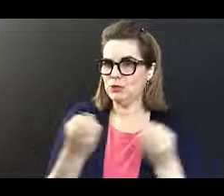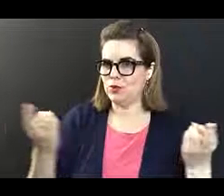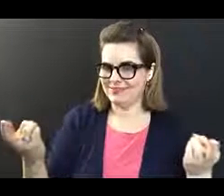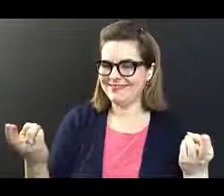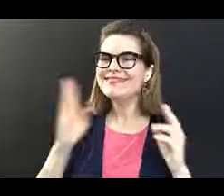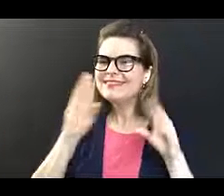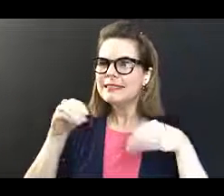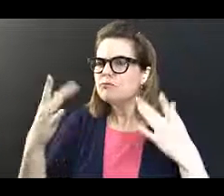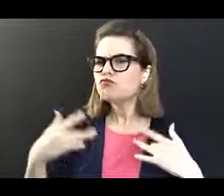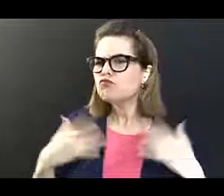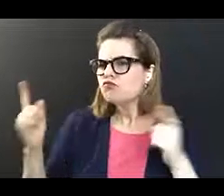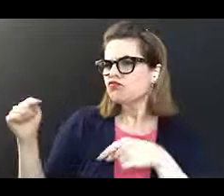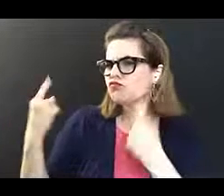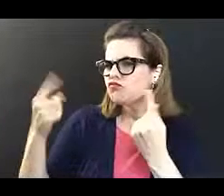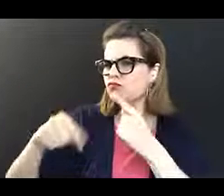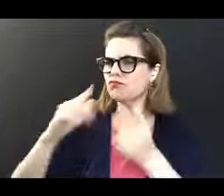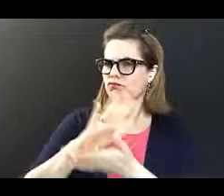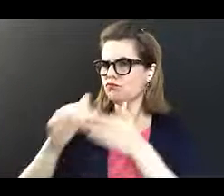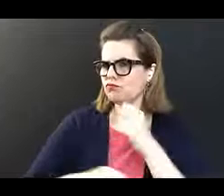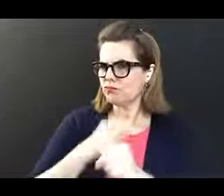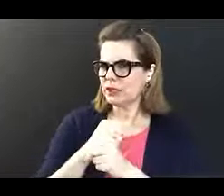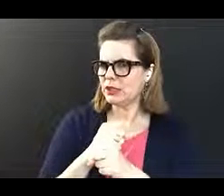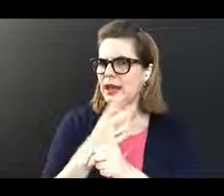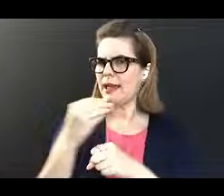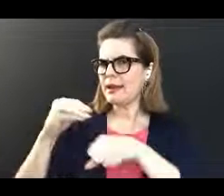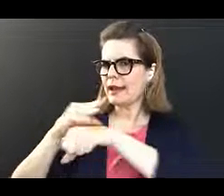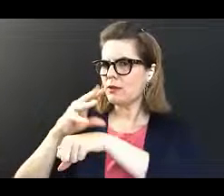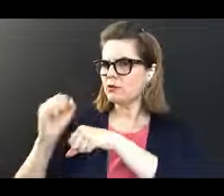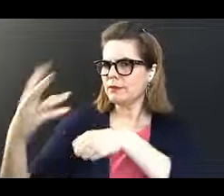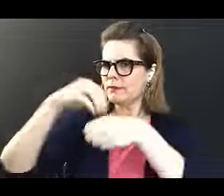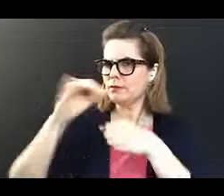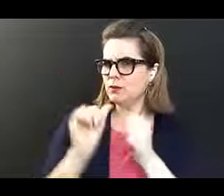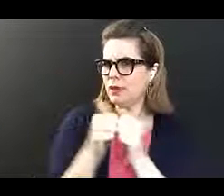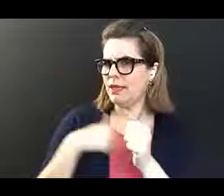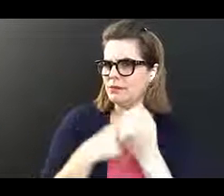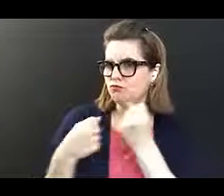you on the work we've done throughout the school year and how school counselors can get involved with our work.